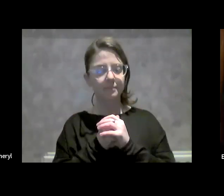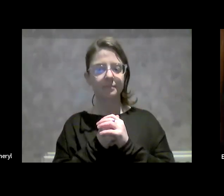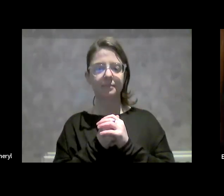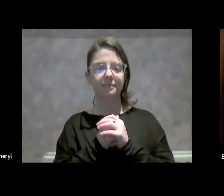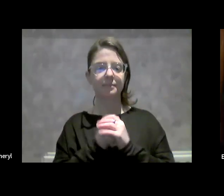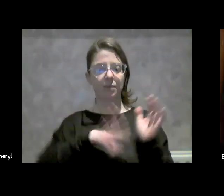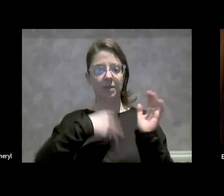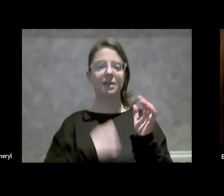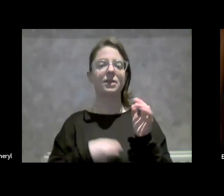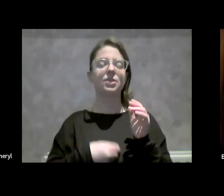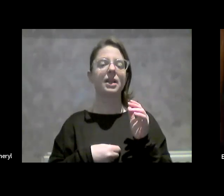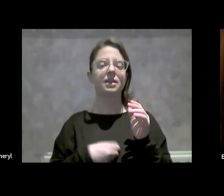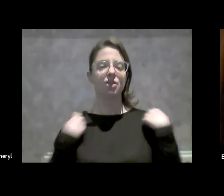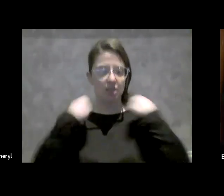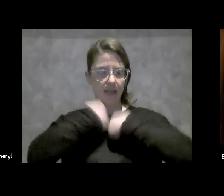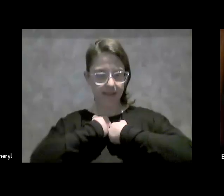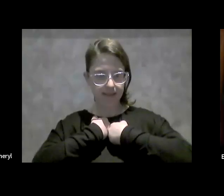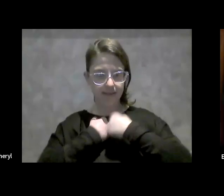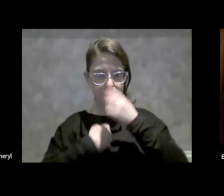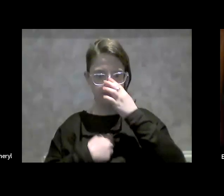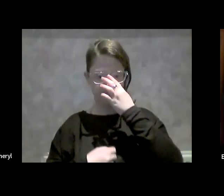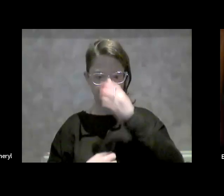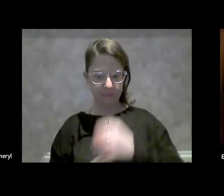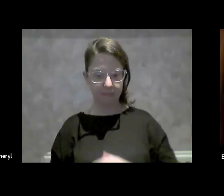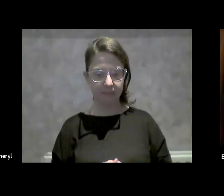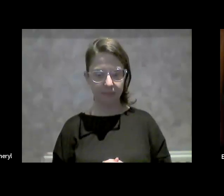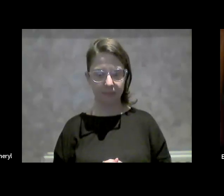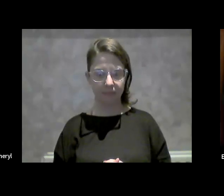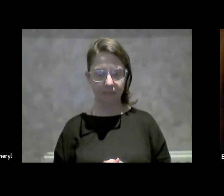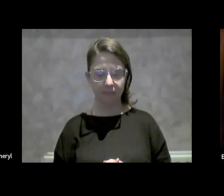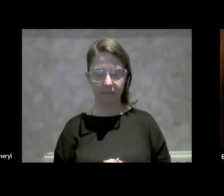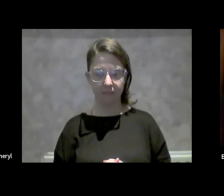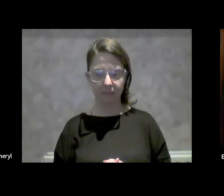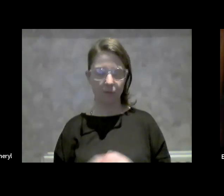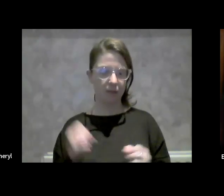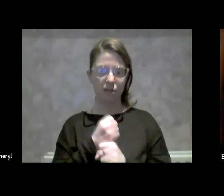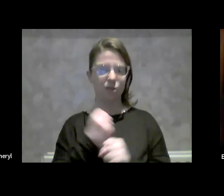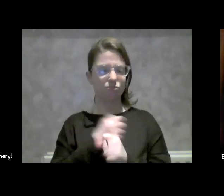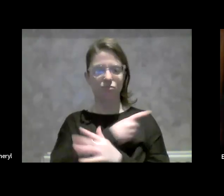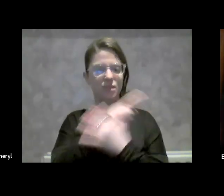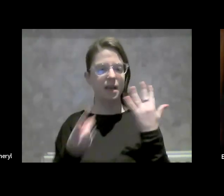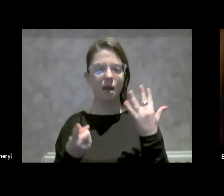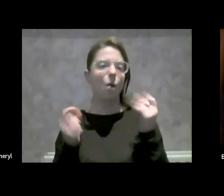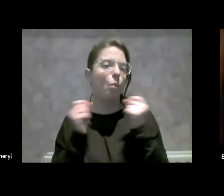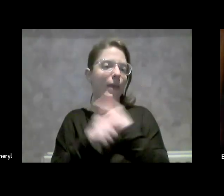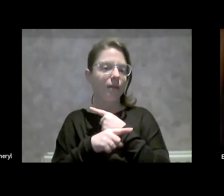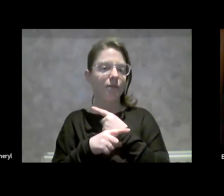Gender Jacket and is about when you're gender weird, as I like to call